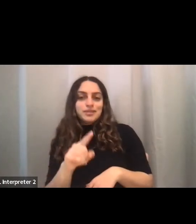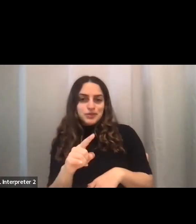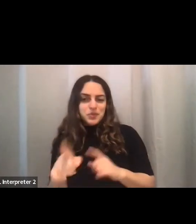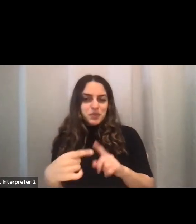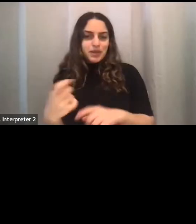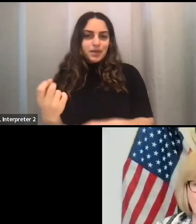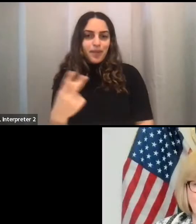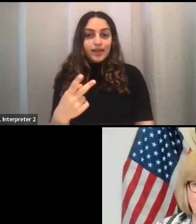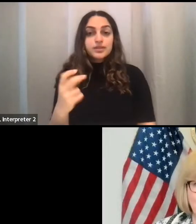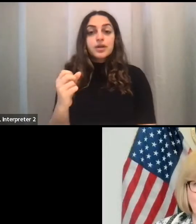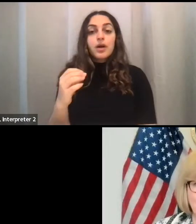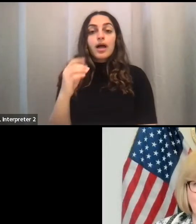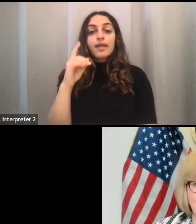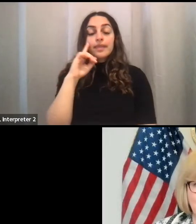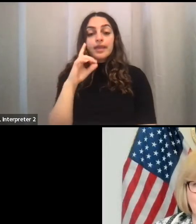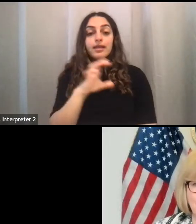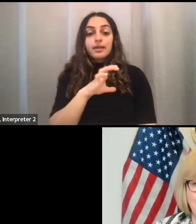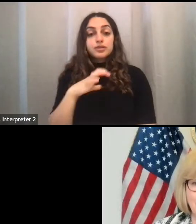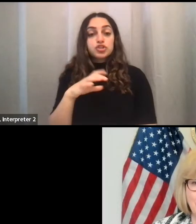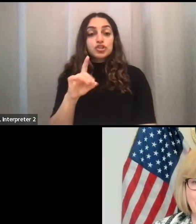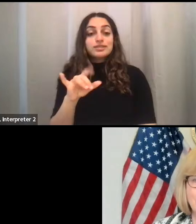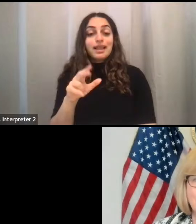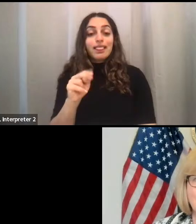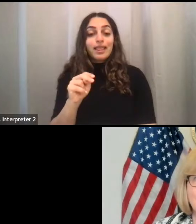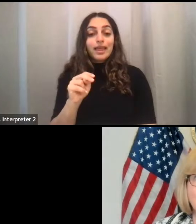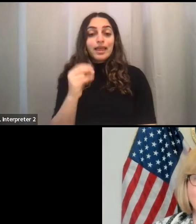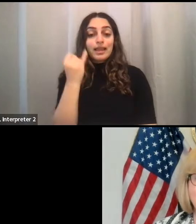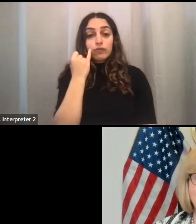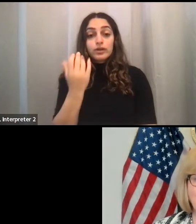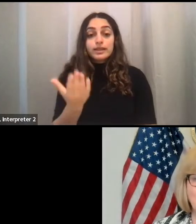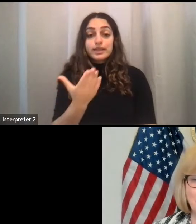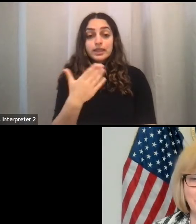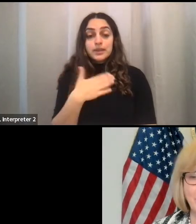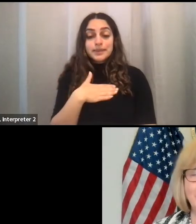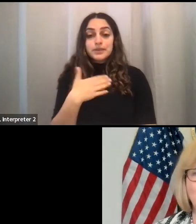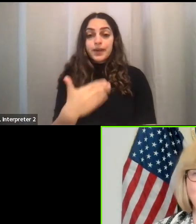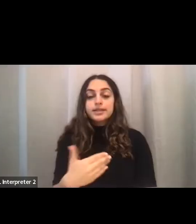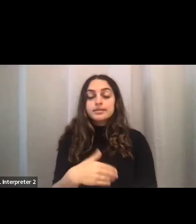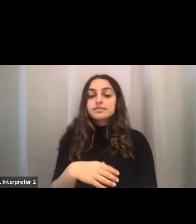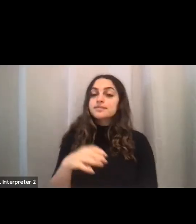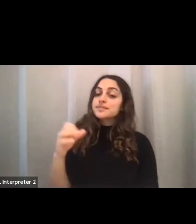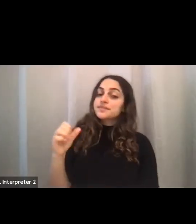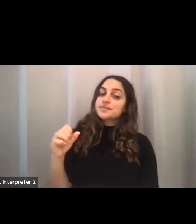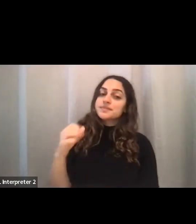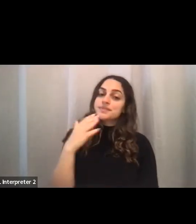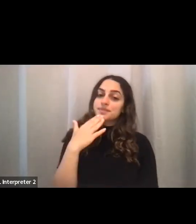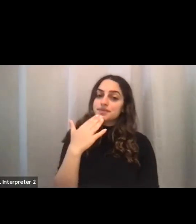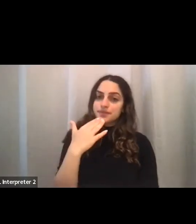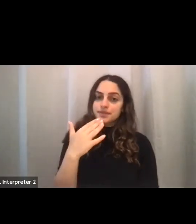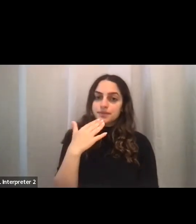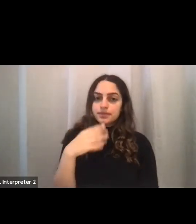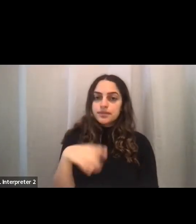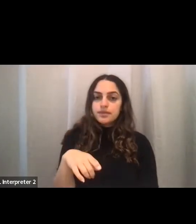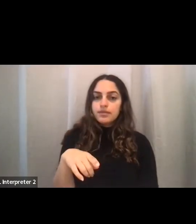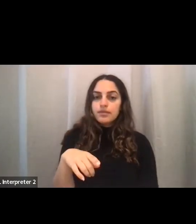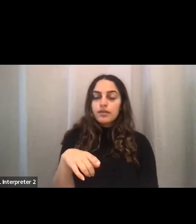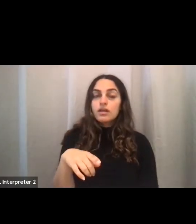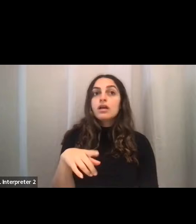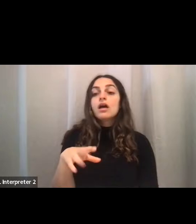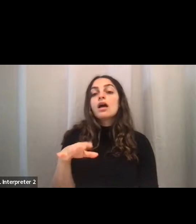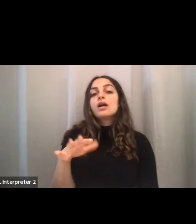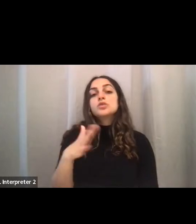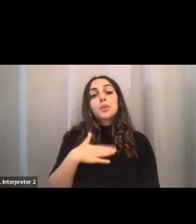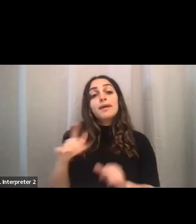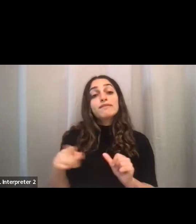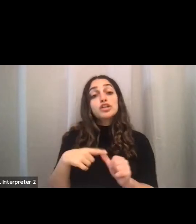return i think uh commissioner dylan if you were here then uh please go ahead thank you um i guess my my first